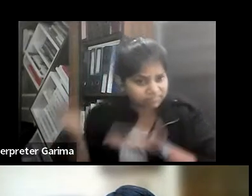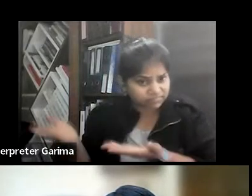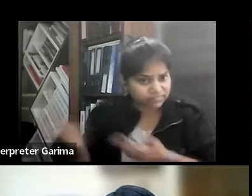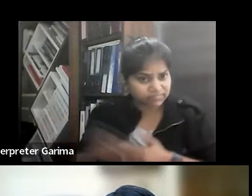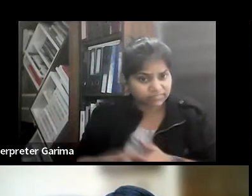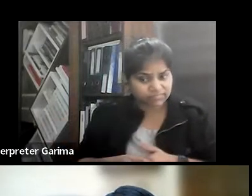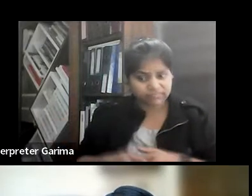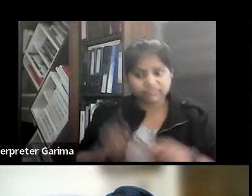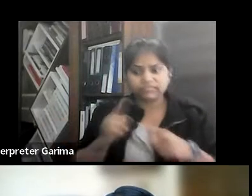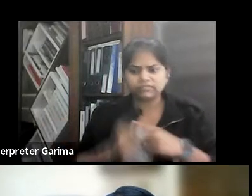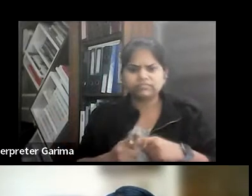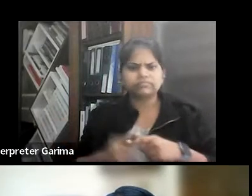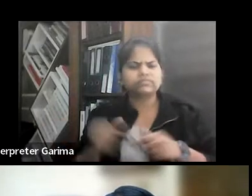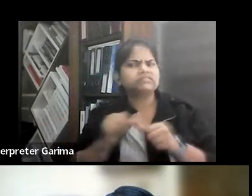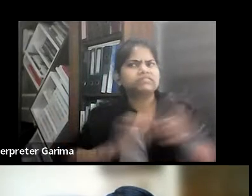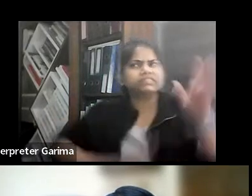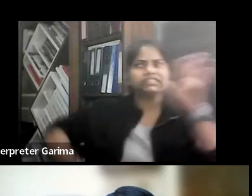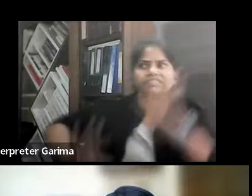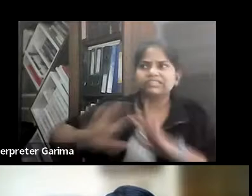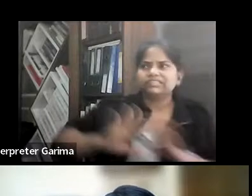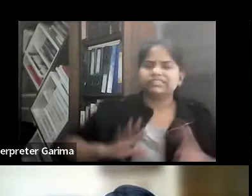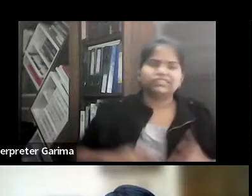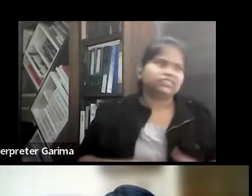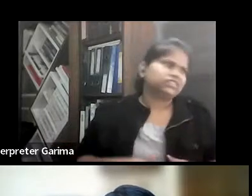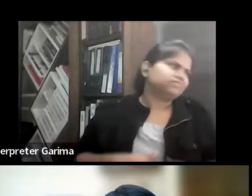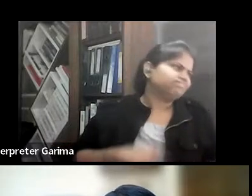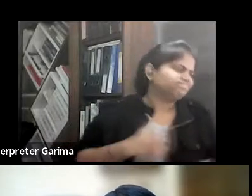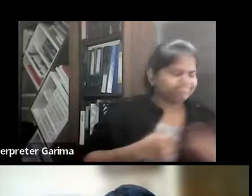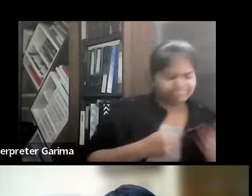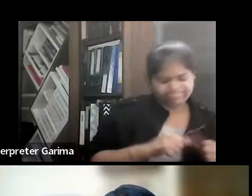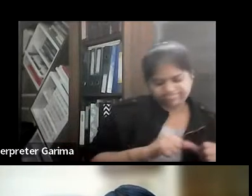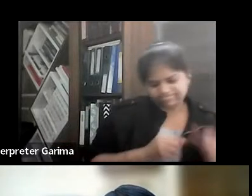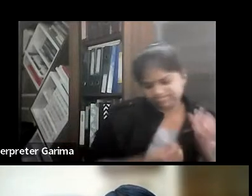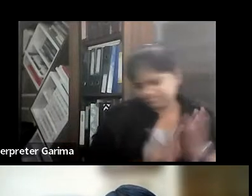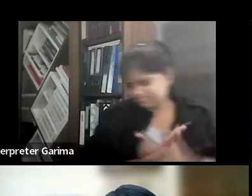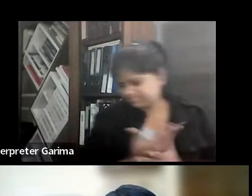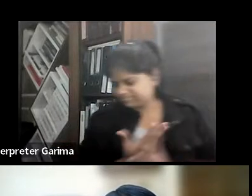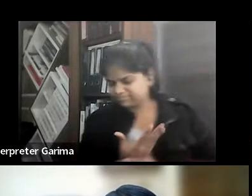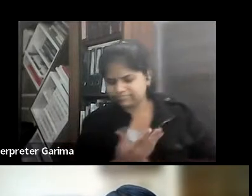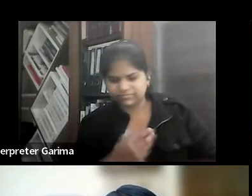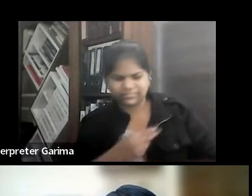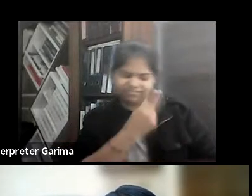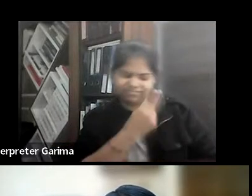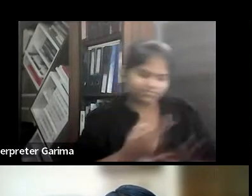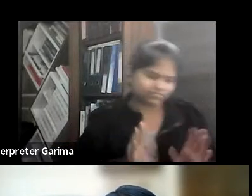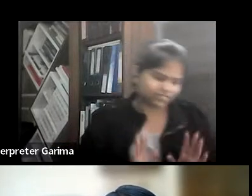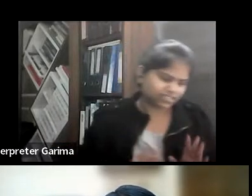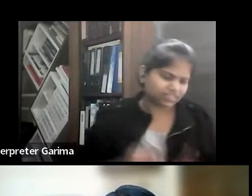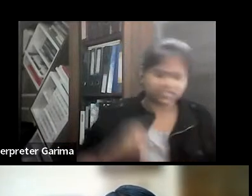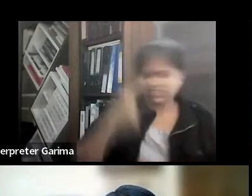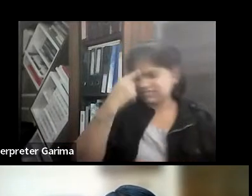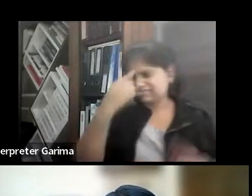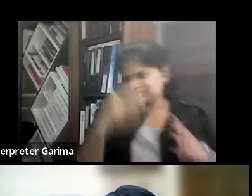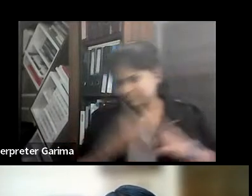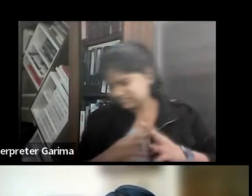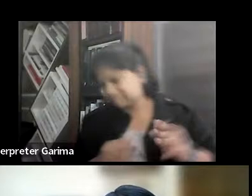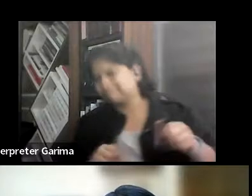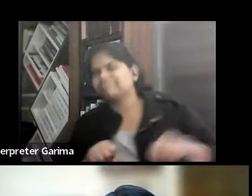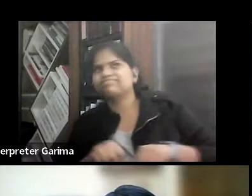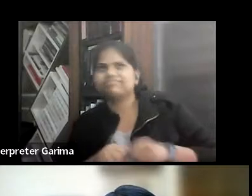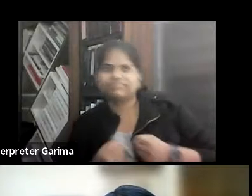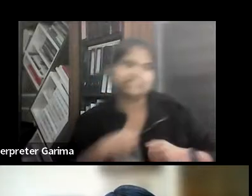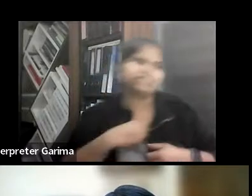when the artist doesn't feel like creating, making art today or stop and having a break or so,